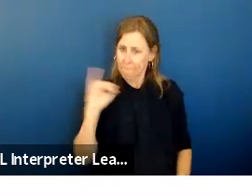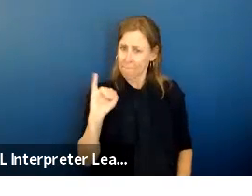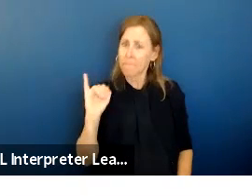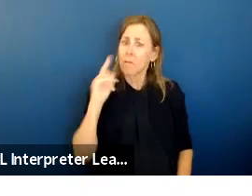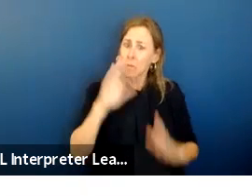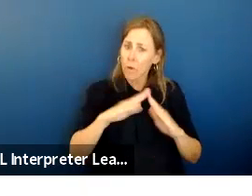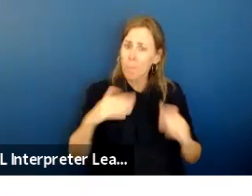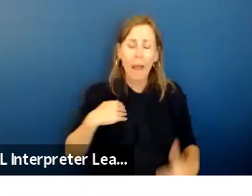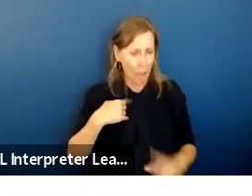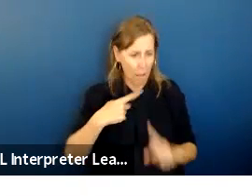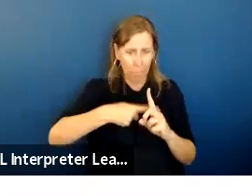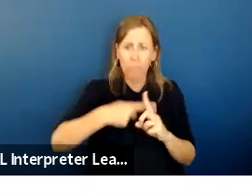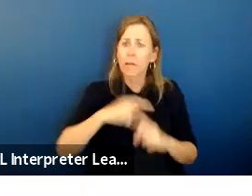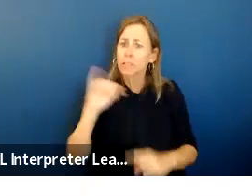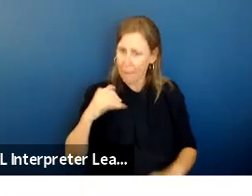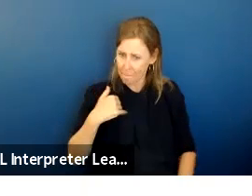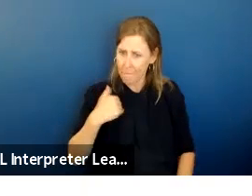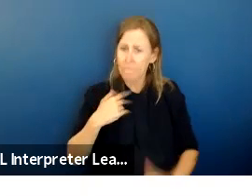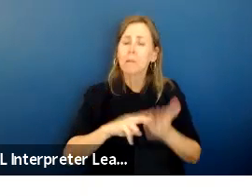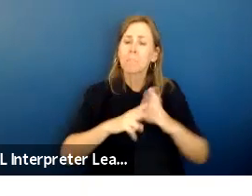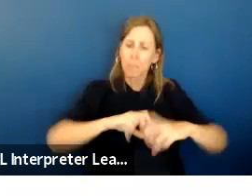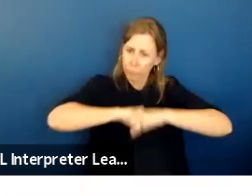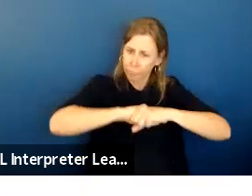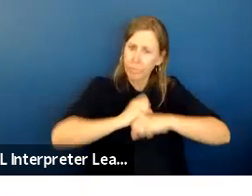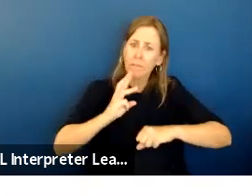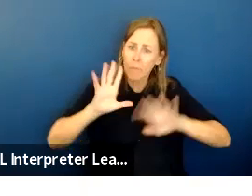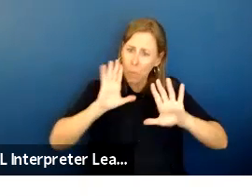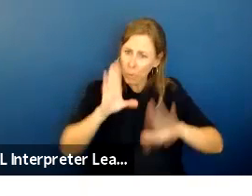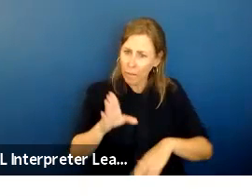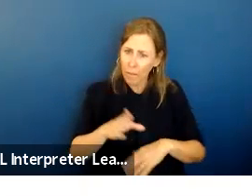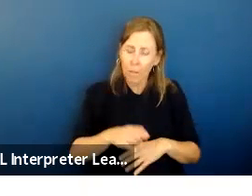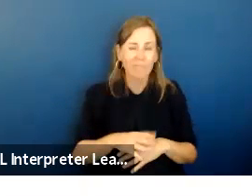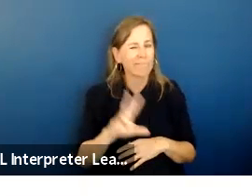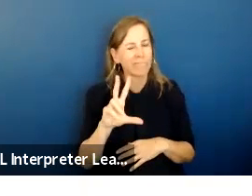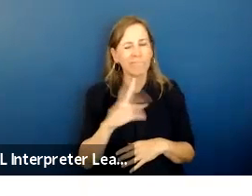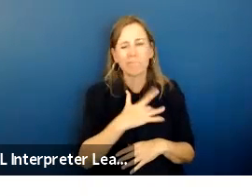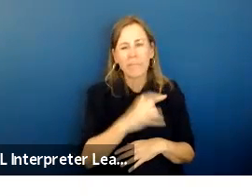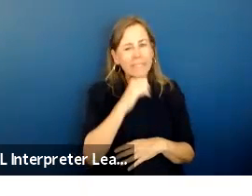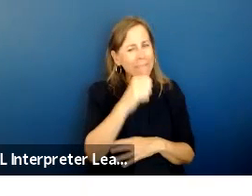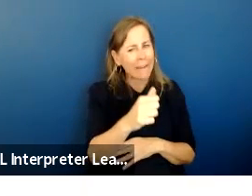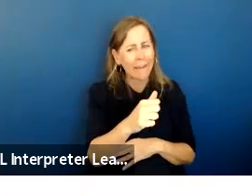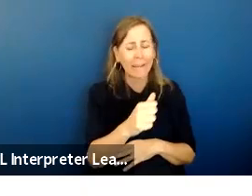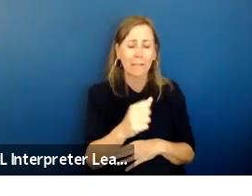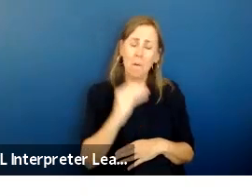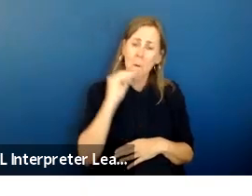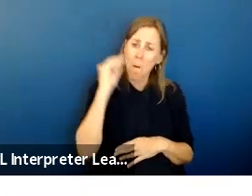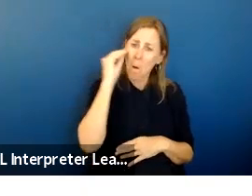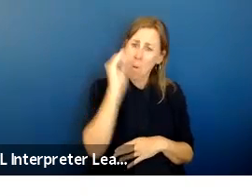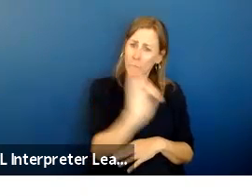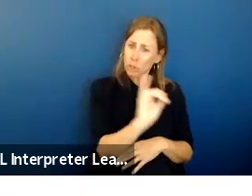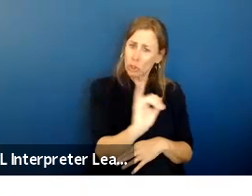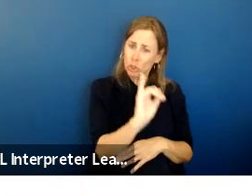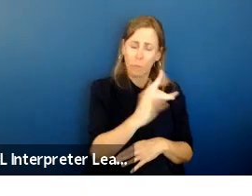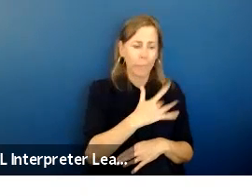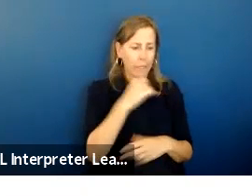policy, that they are protected from flooding. However, generally, homeowners policies do not cover flood damage. The